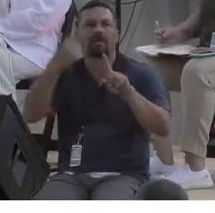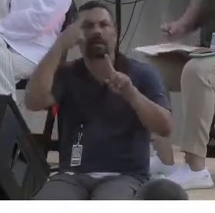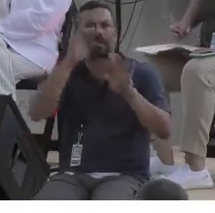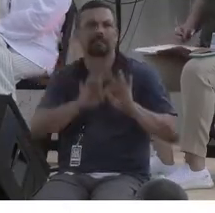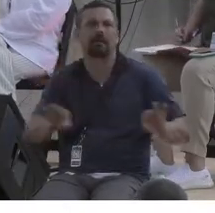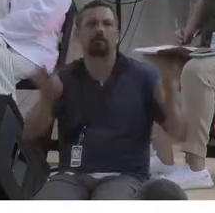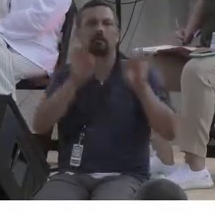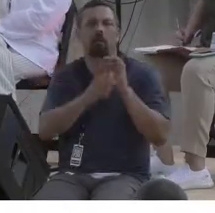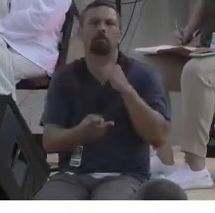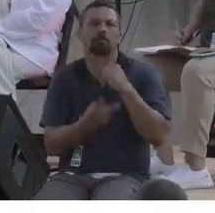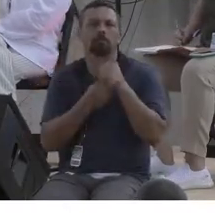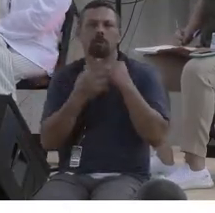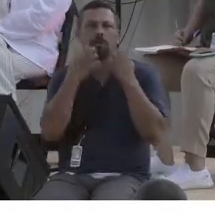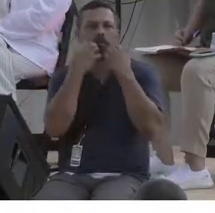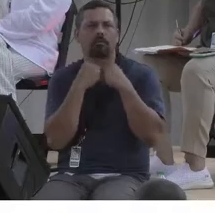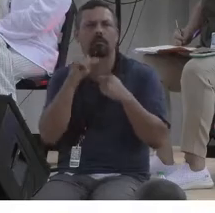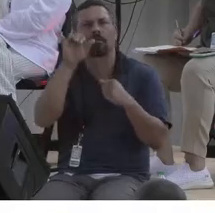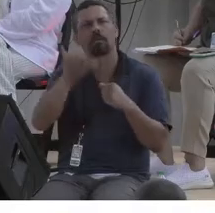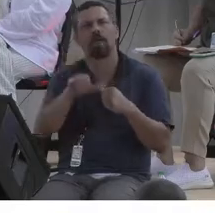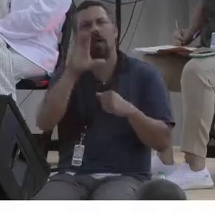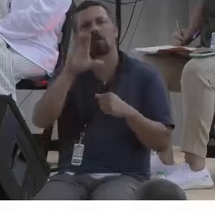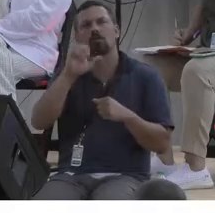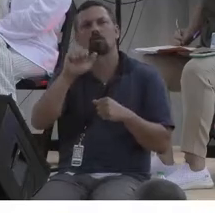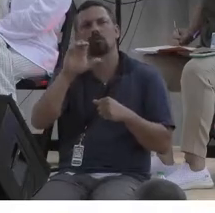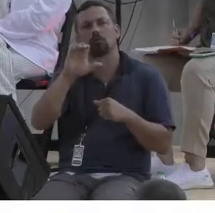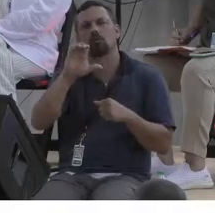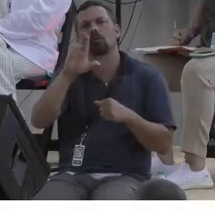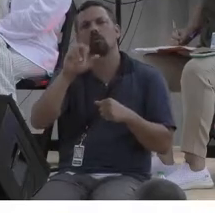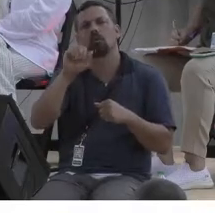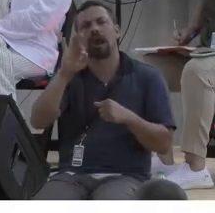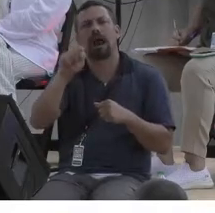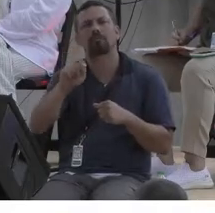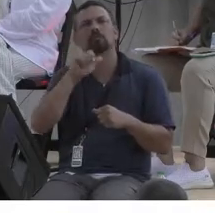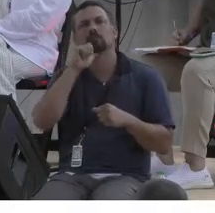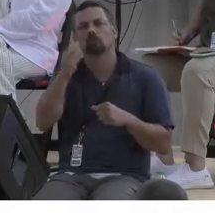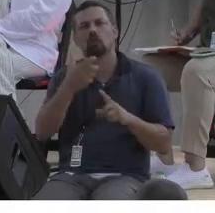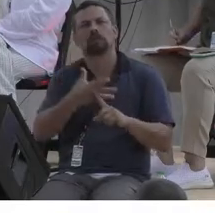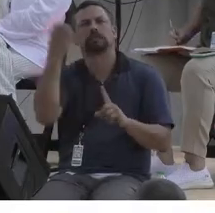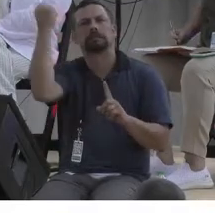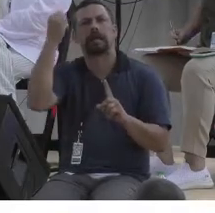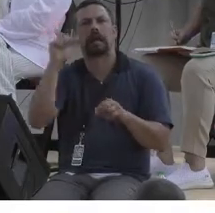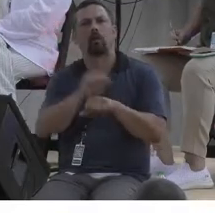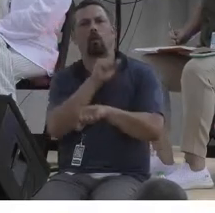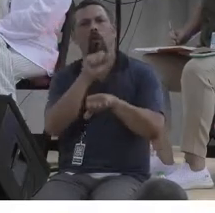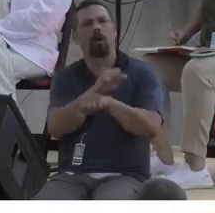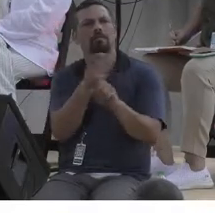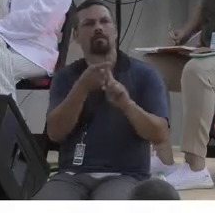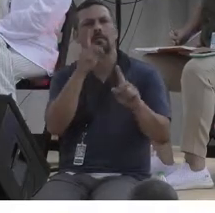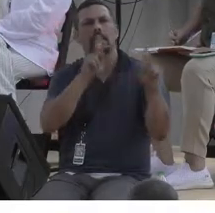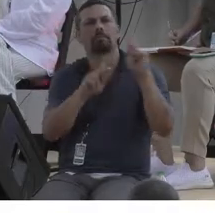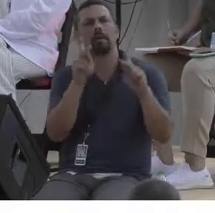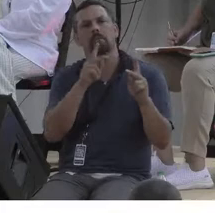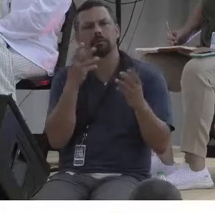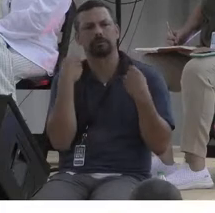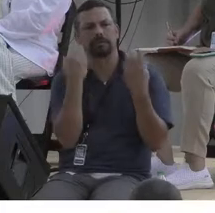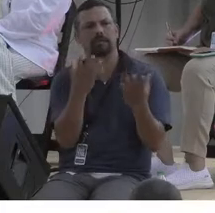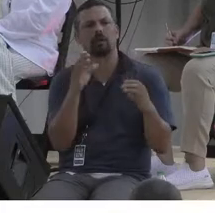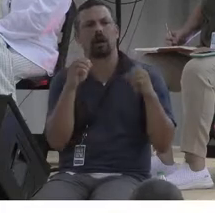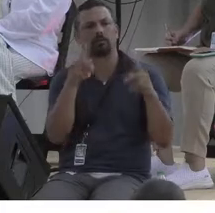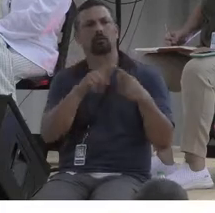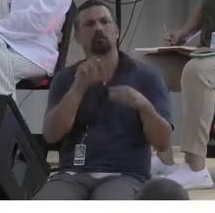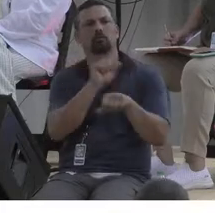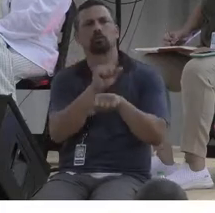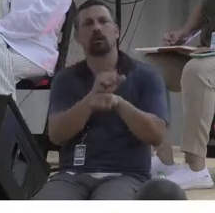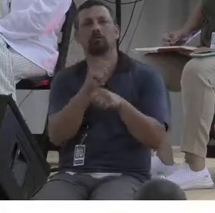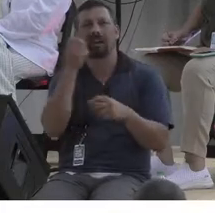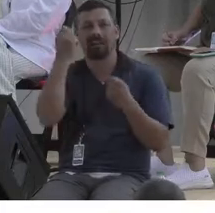craft and preserve that art of handmade, to not take away the livelihoods of the people, so the opportunity for them to work. And unfortunately, in